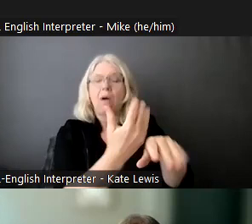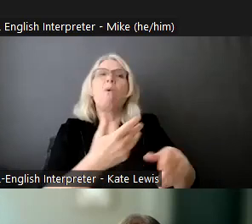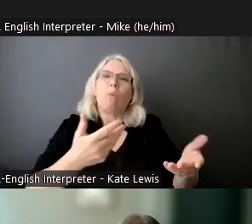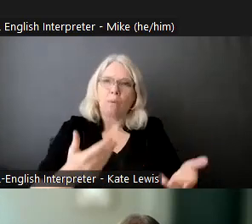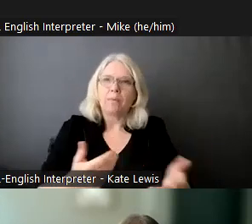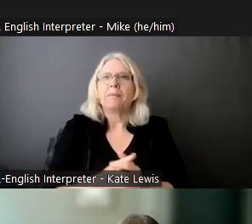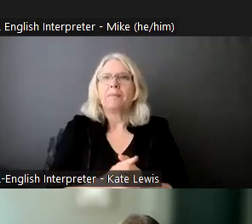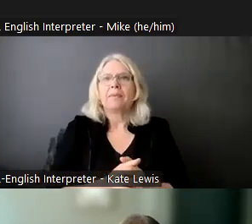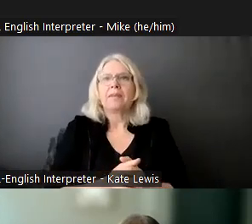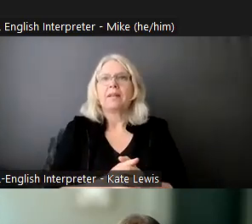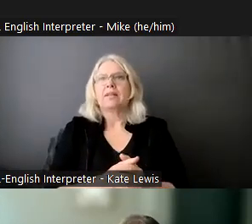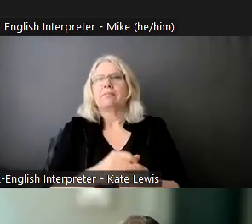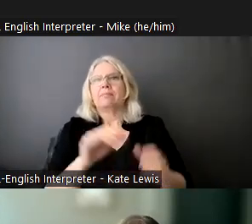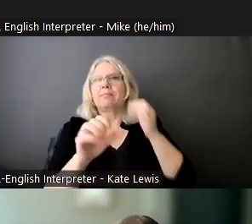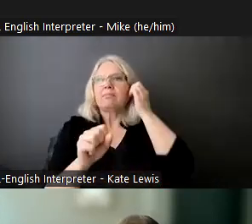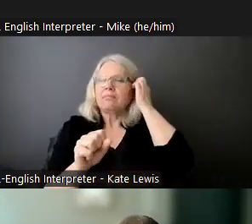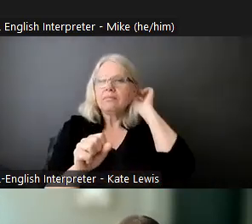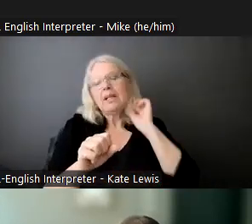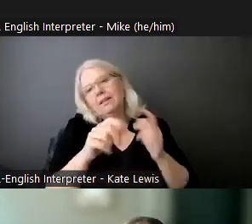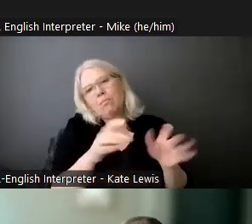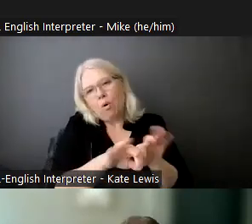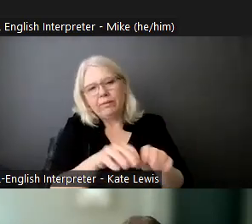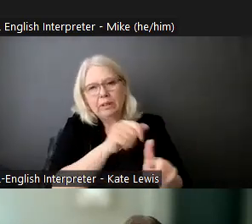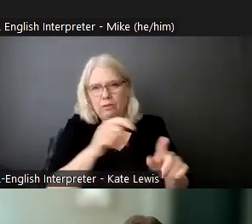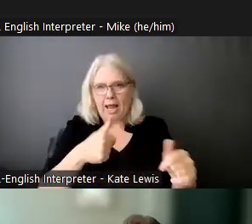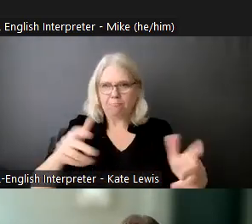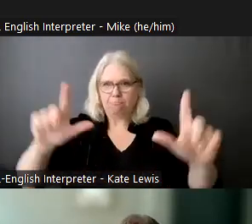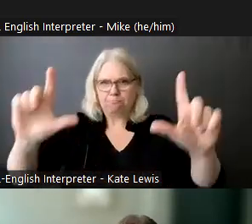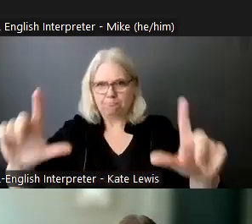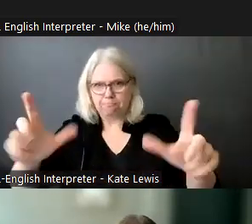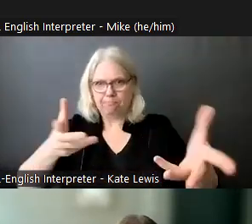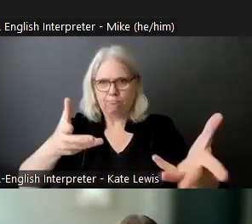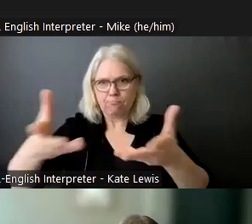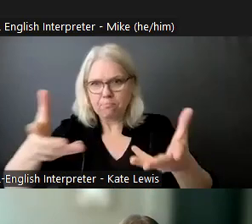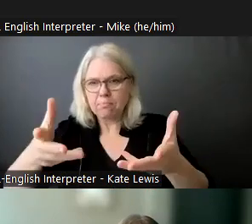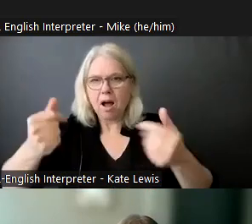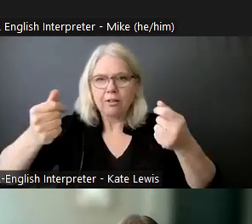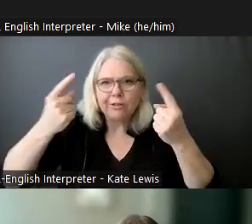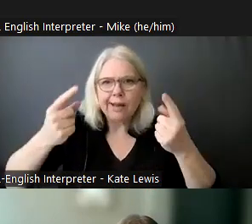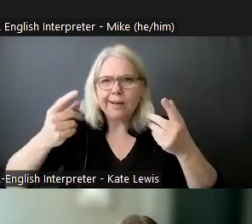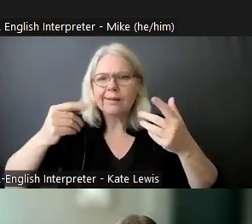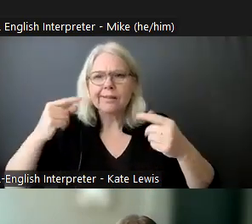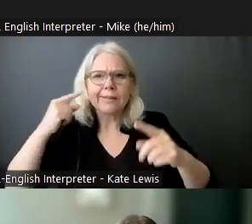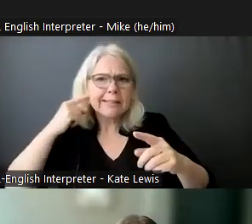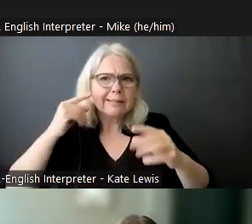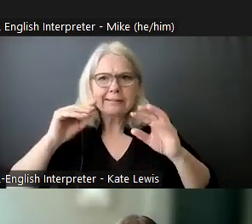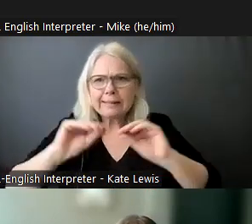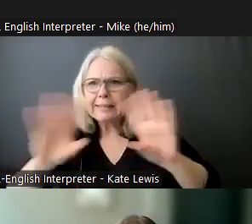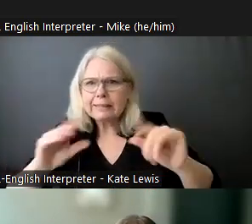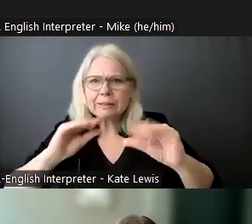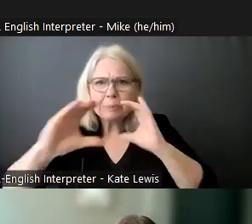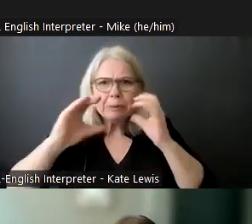communicate over the computer effectively. They have to be able to carry on a conversation with good hearing and